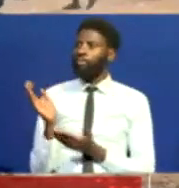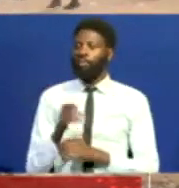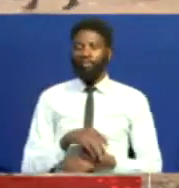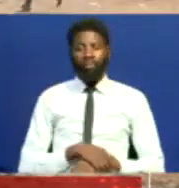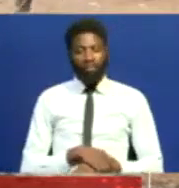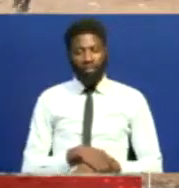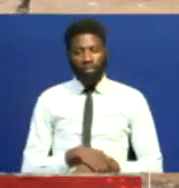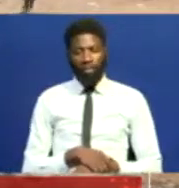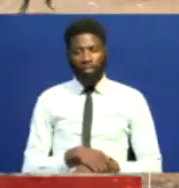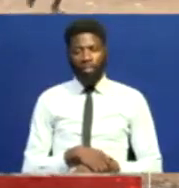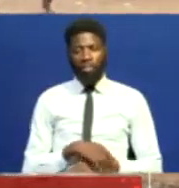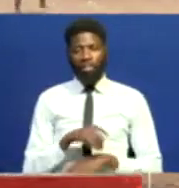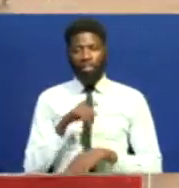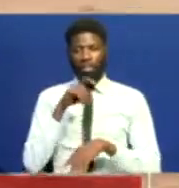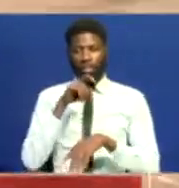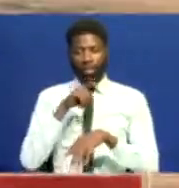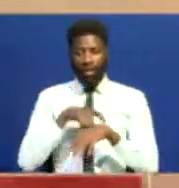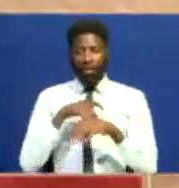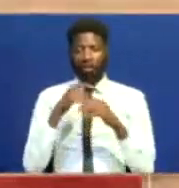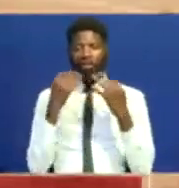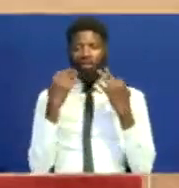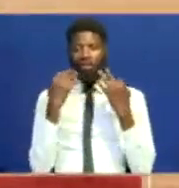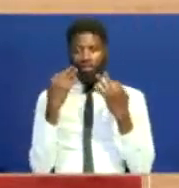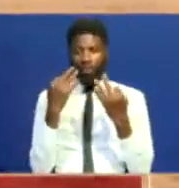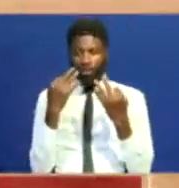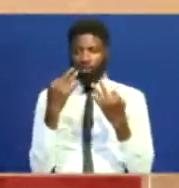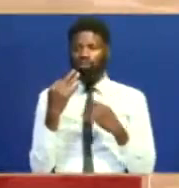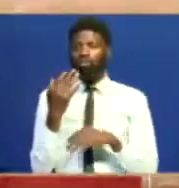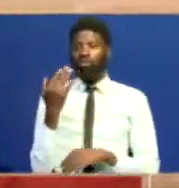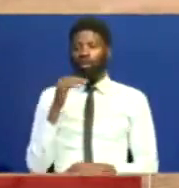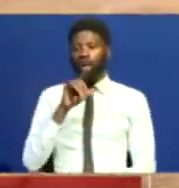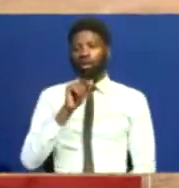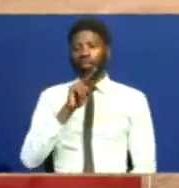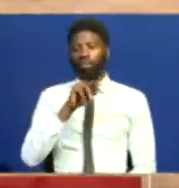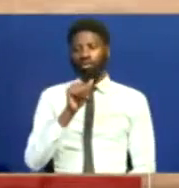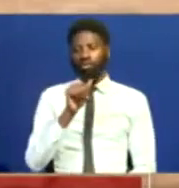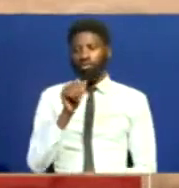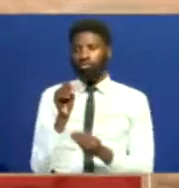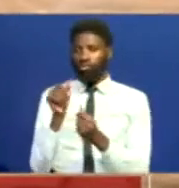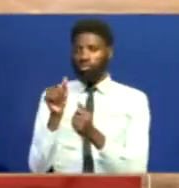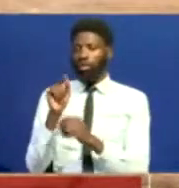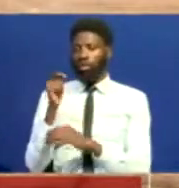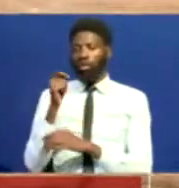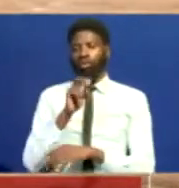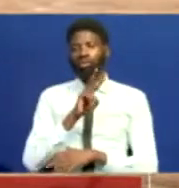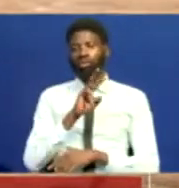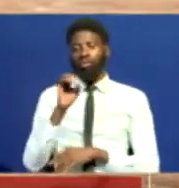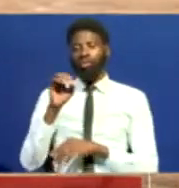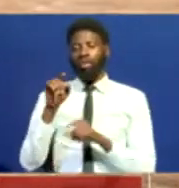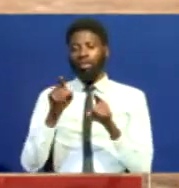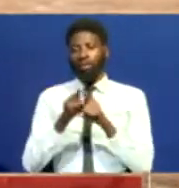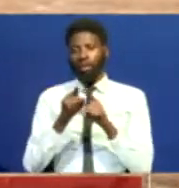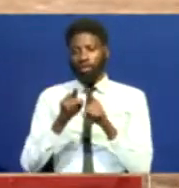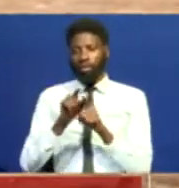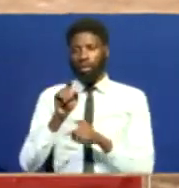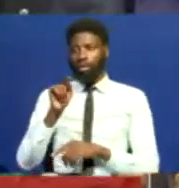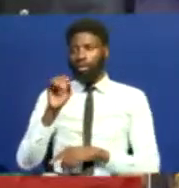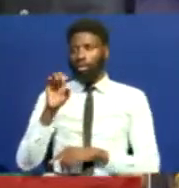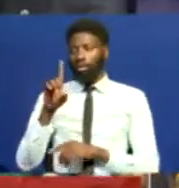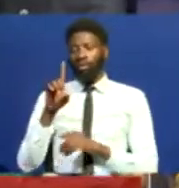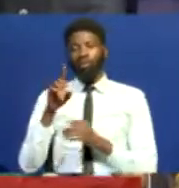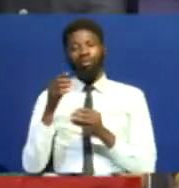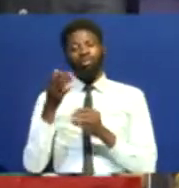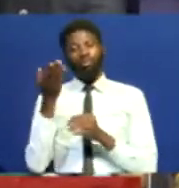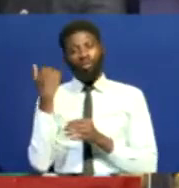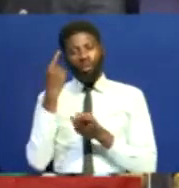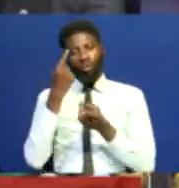En route to the final, La Masia saw off Blep Kenya 2-0, while Ted Soccer defeated Soccer Boys 3-1 in the semifinals.